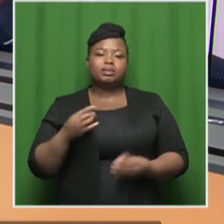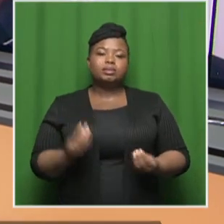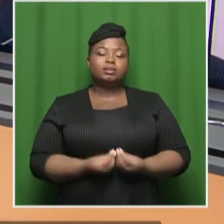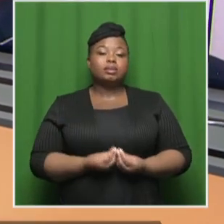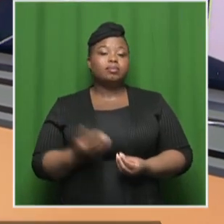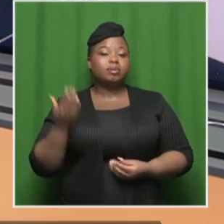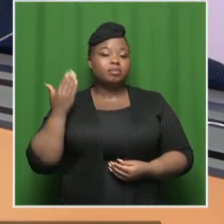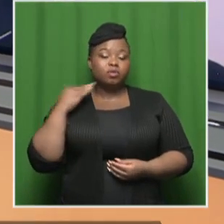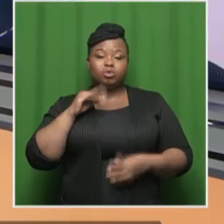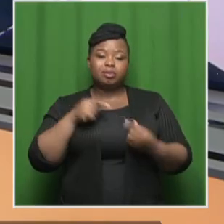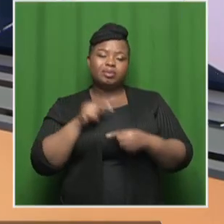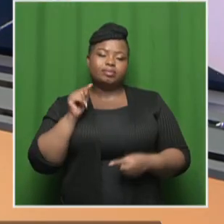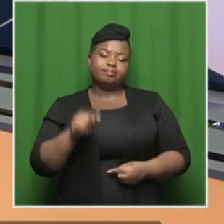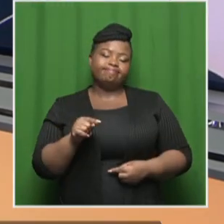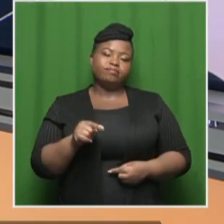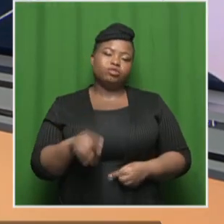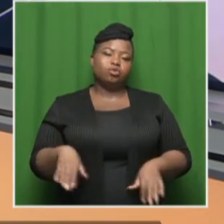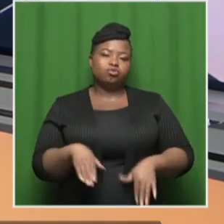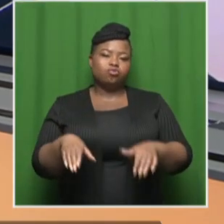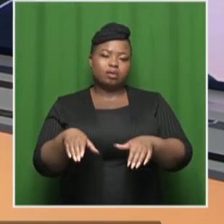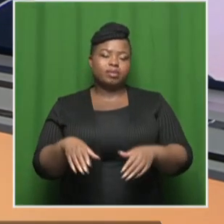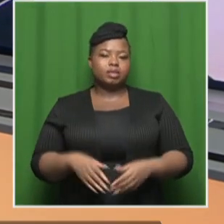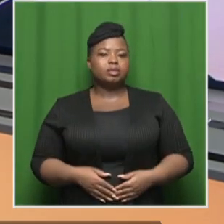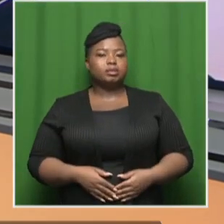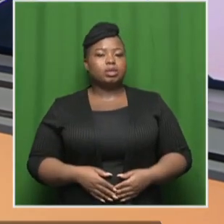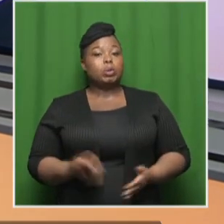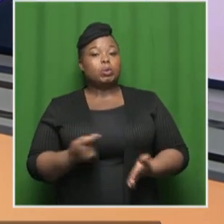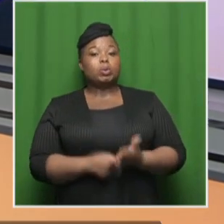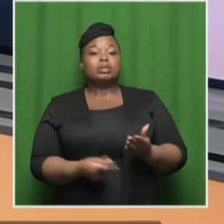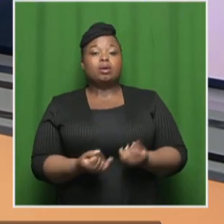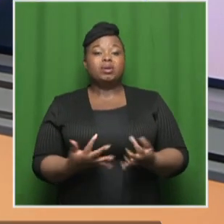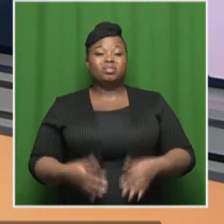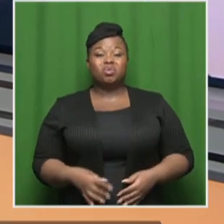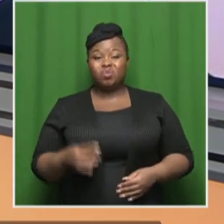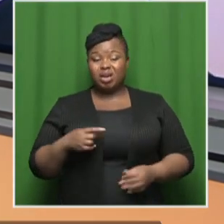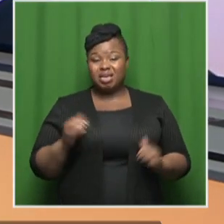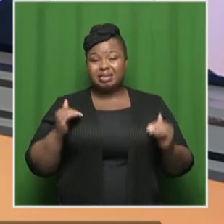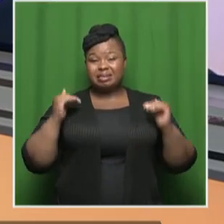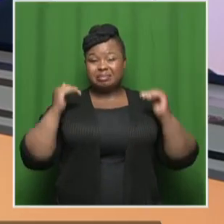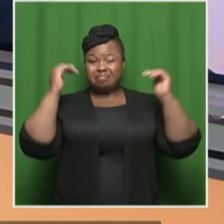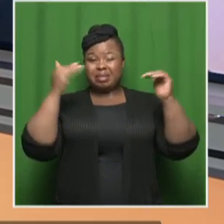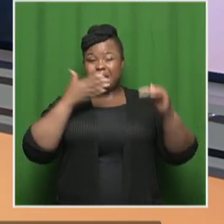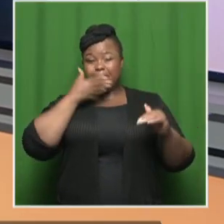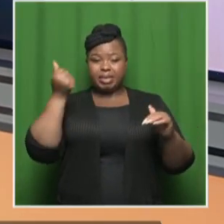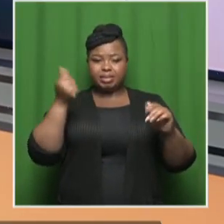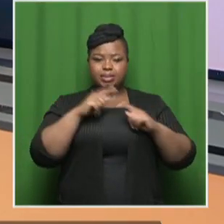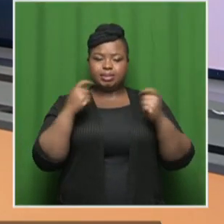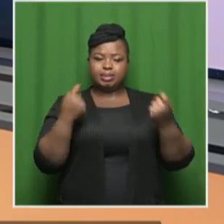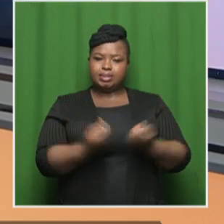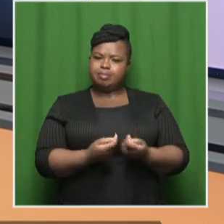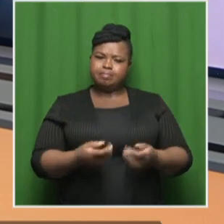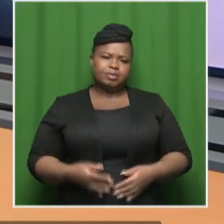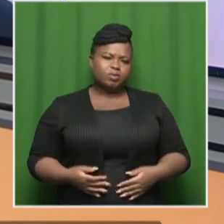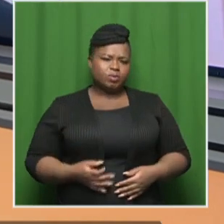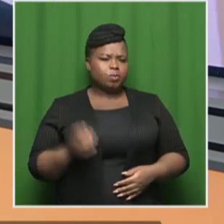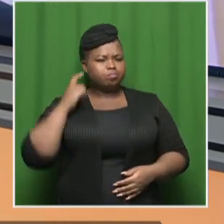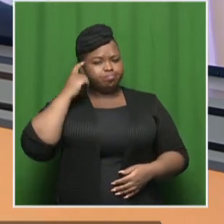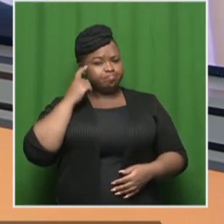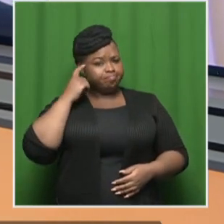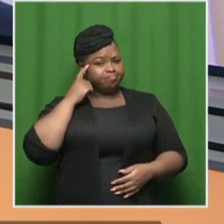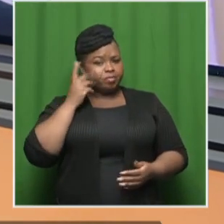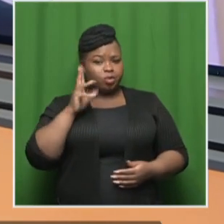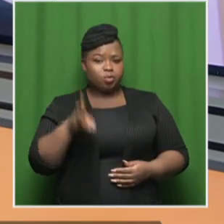about often when it comes to rugby games, when you have 2 teams of such a high caliber going up against each other. What are those considerations that